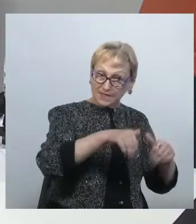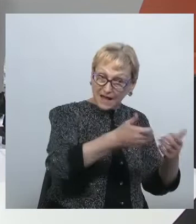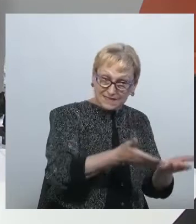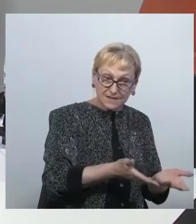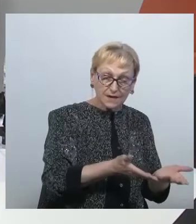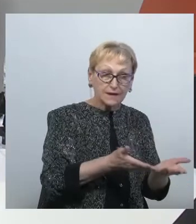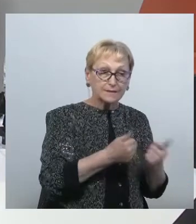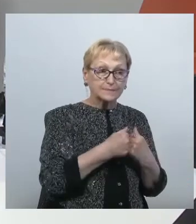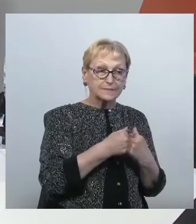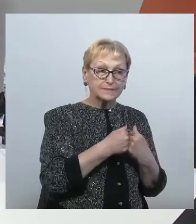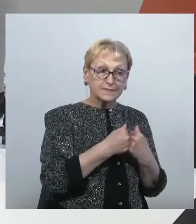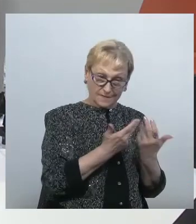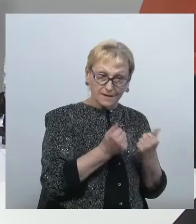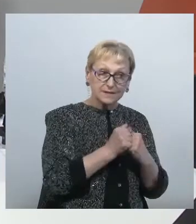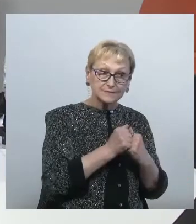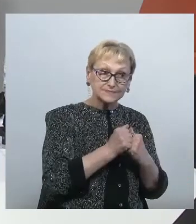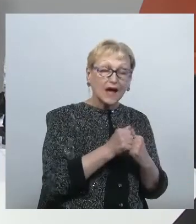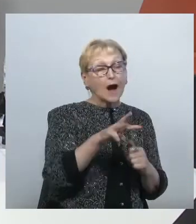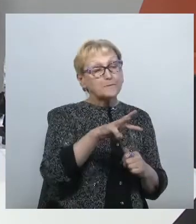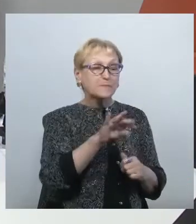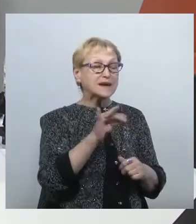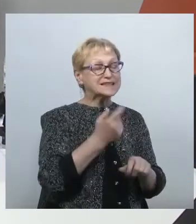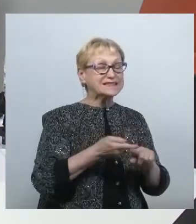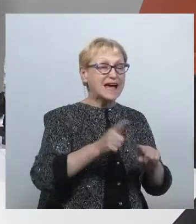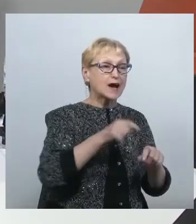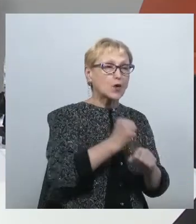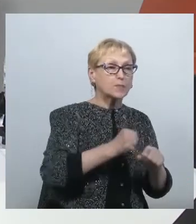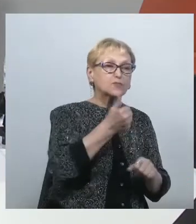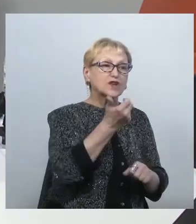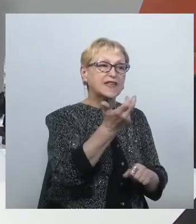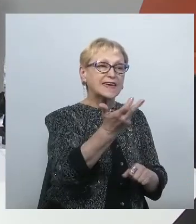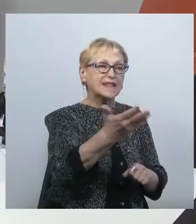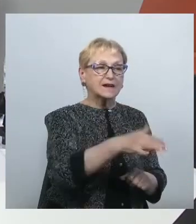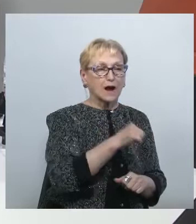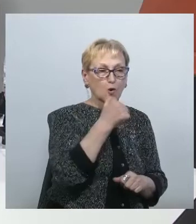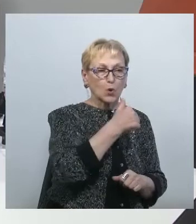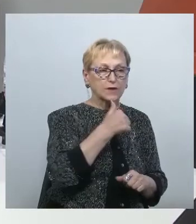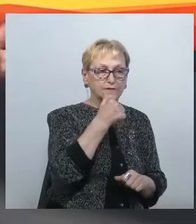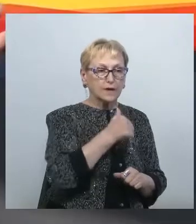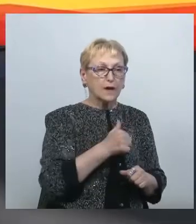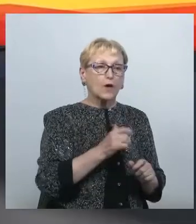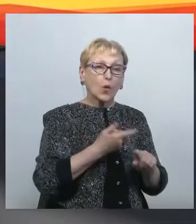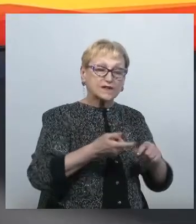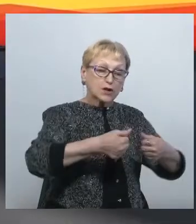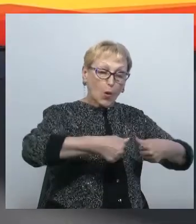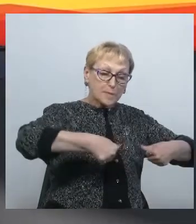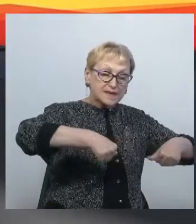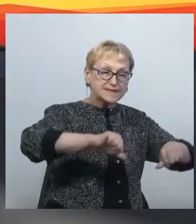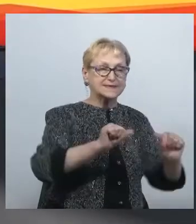self-regulated organizations are to give recommendations? Yes, we are doing that. The Commission of